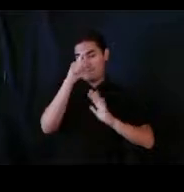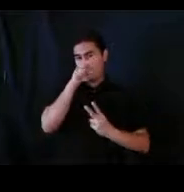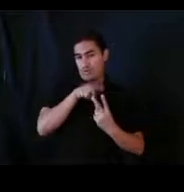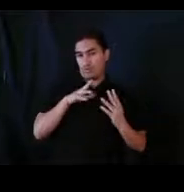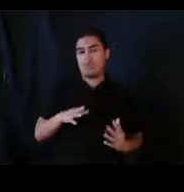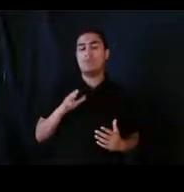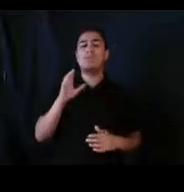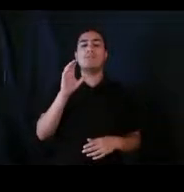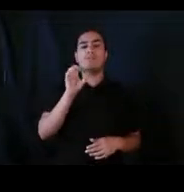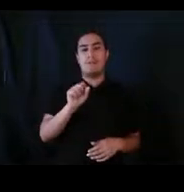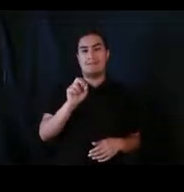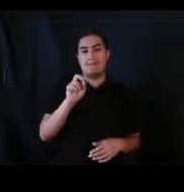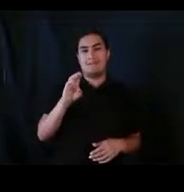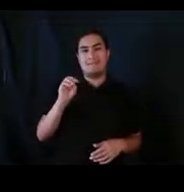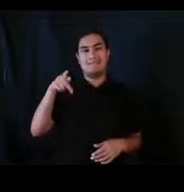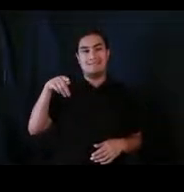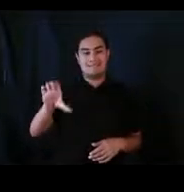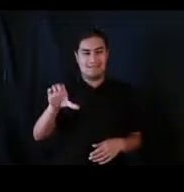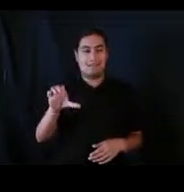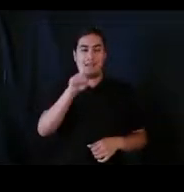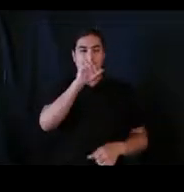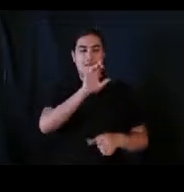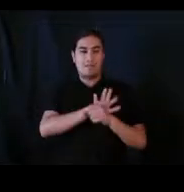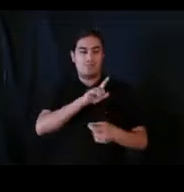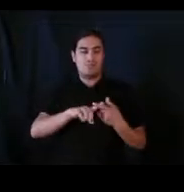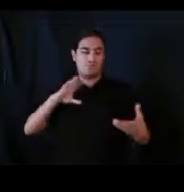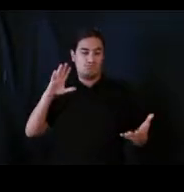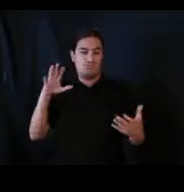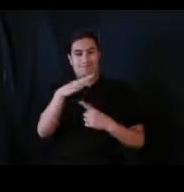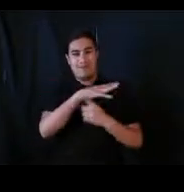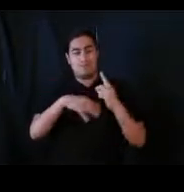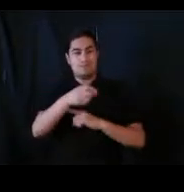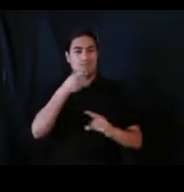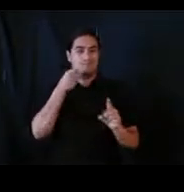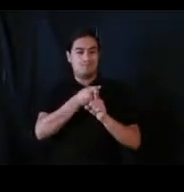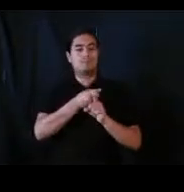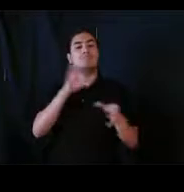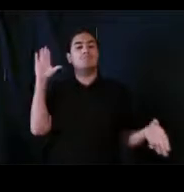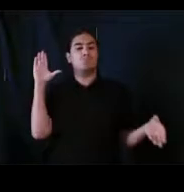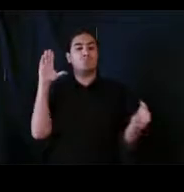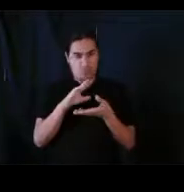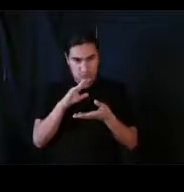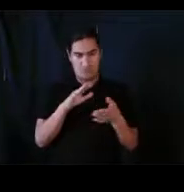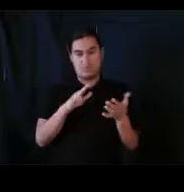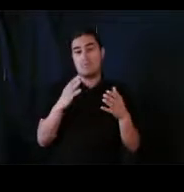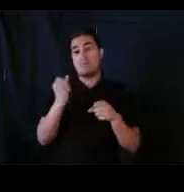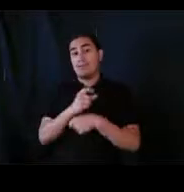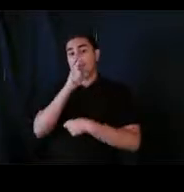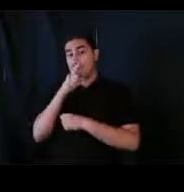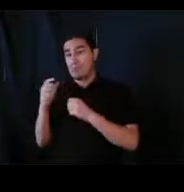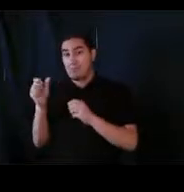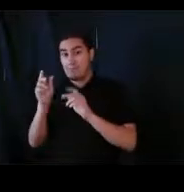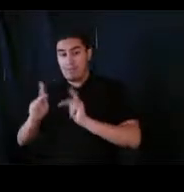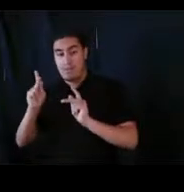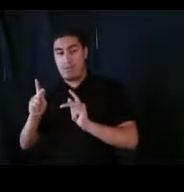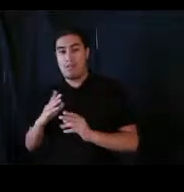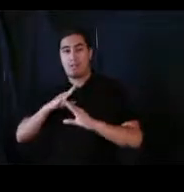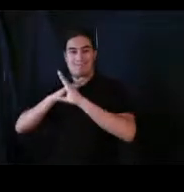mtc's long-standing commitment to reduce the region's environmental footprint and to protect residents from environmental